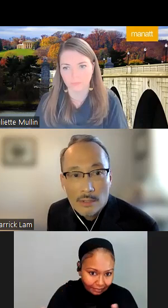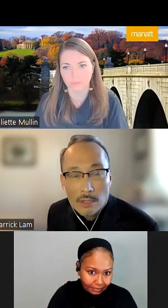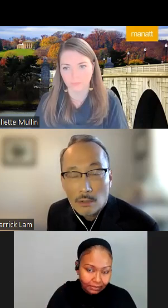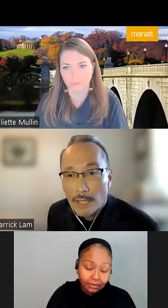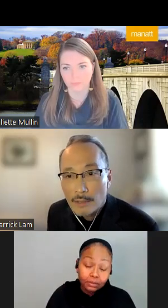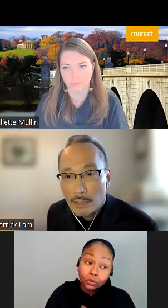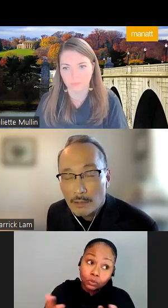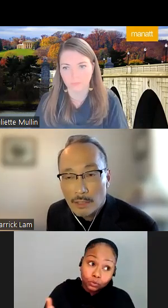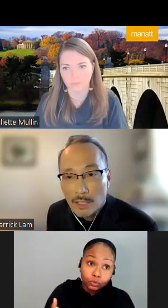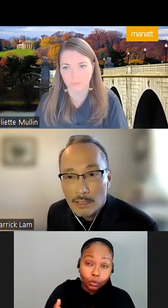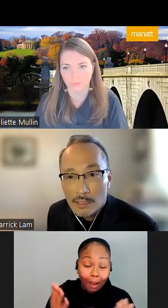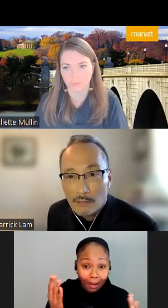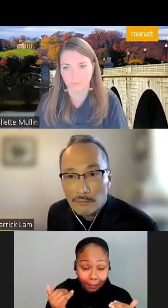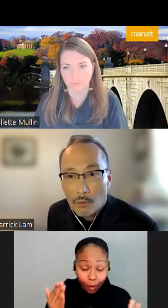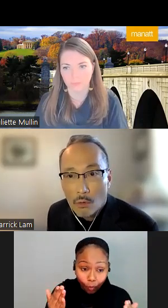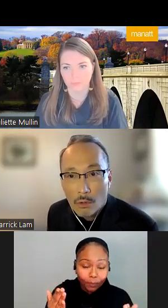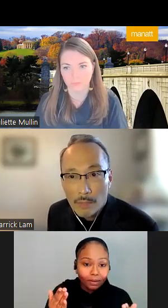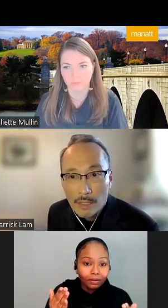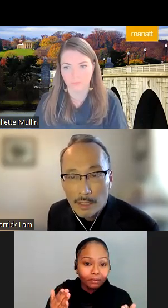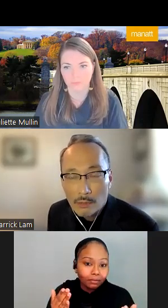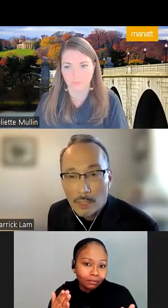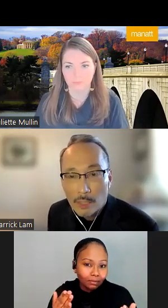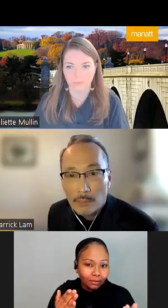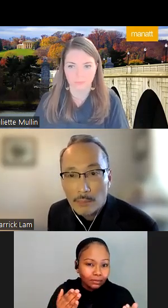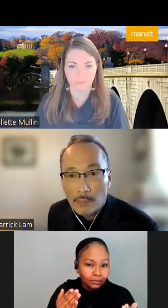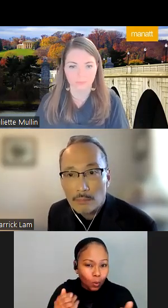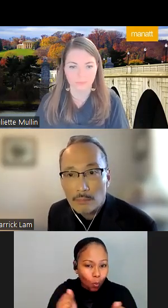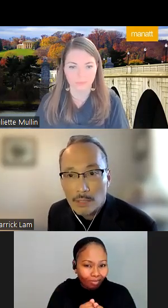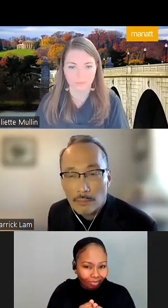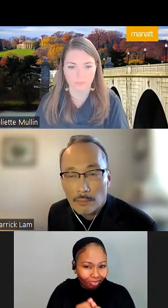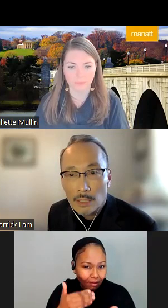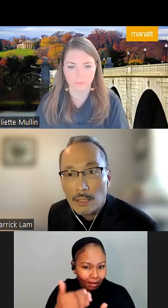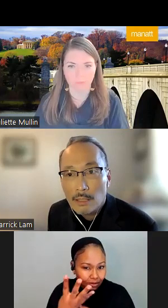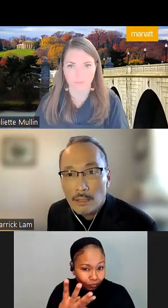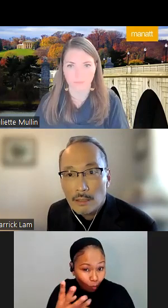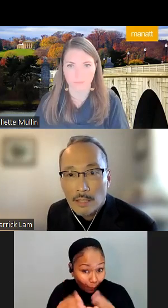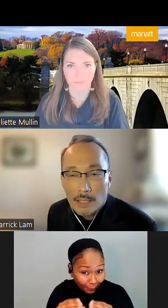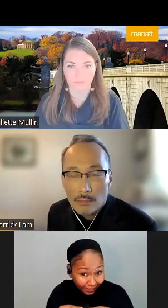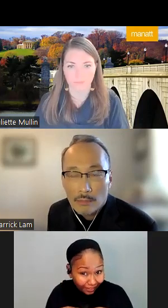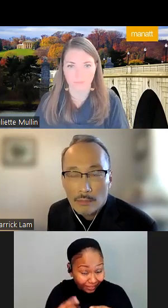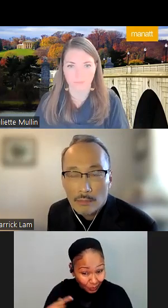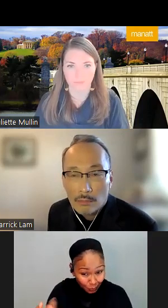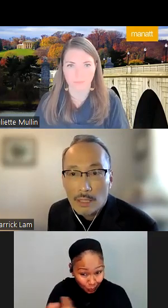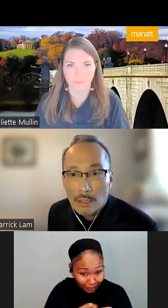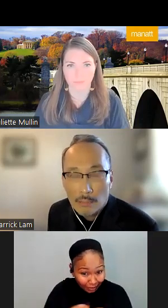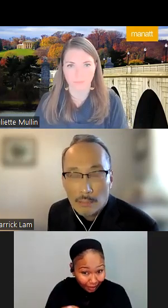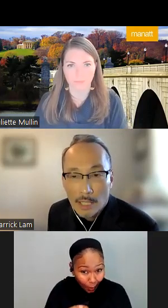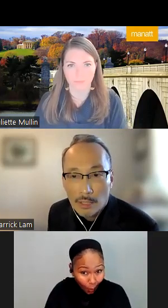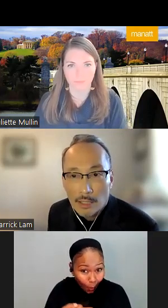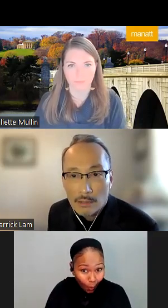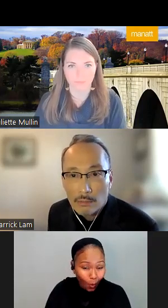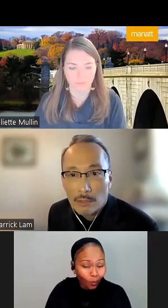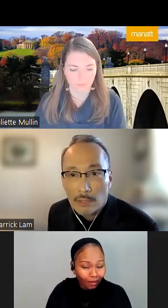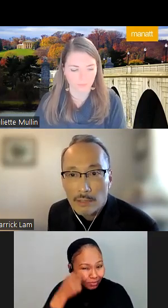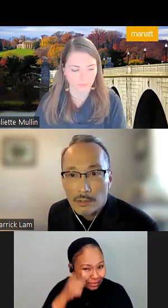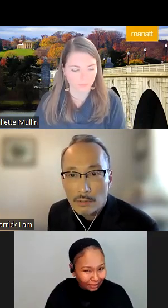So I hope that during the next 4 meetings, we're able to come up something that will be compassionate,